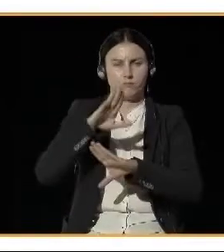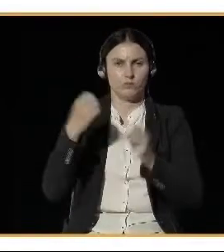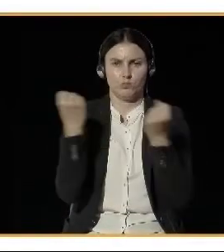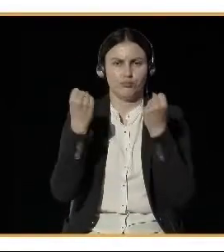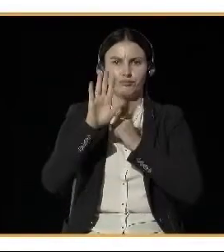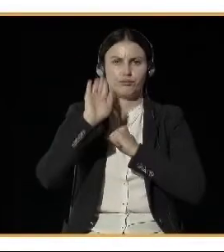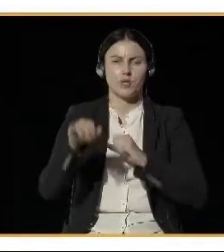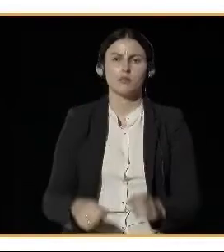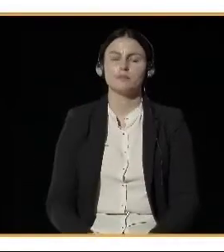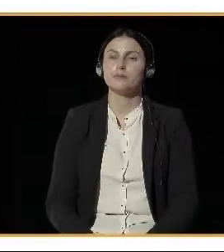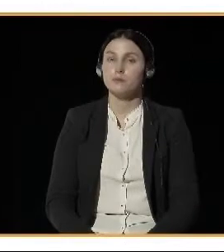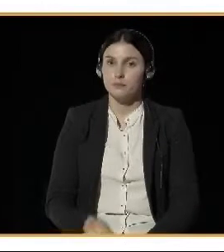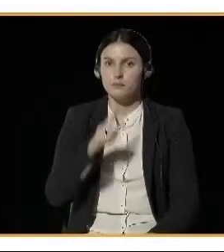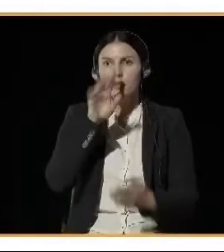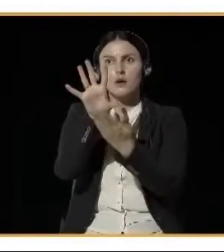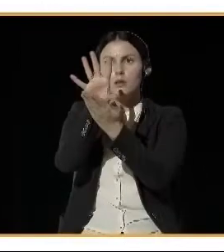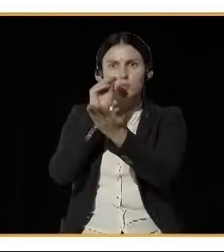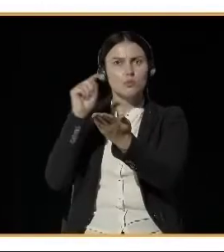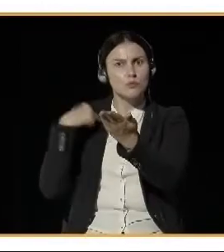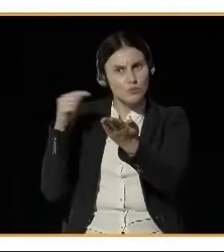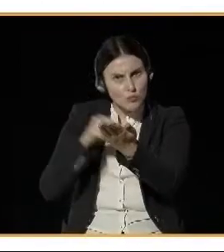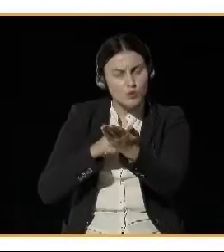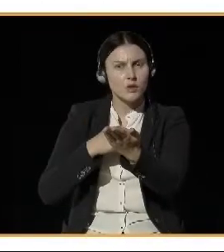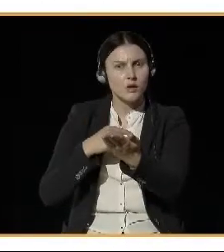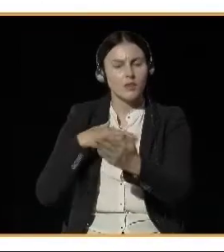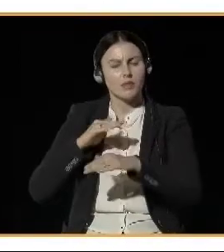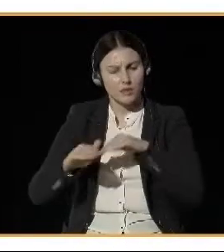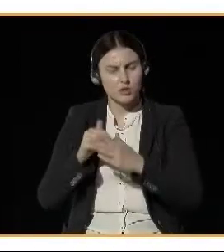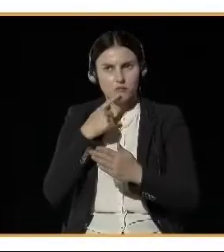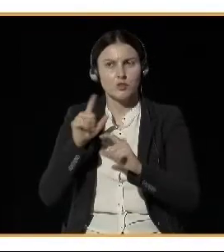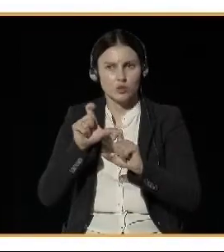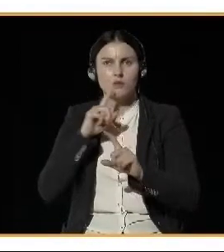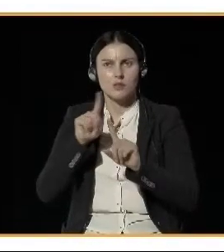examples, especially that some of them are quite easy,